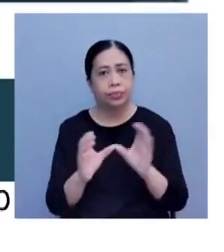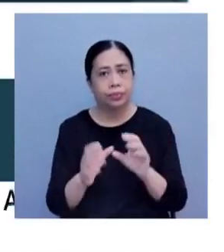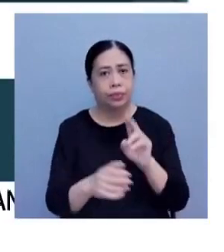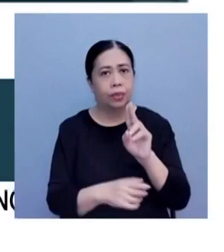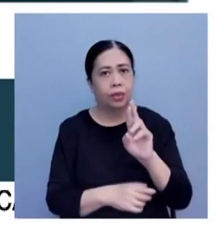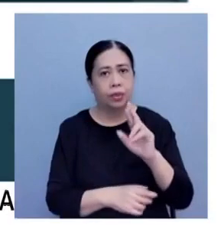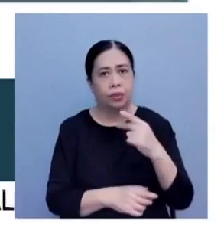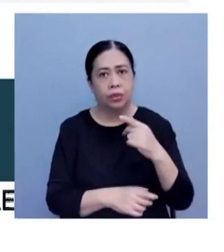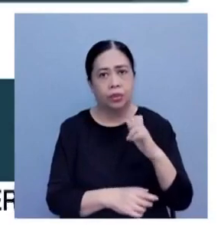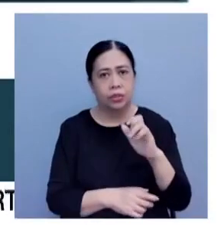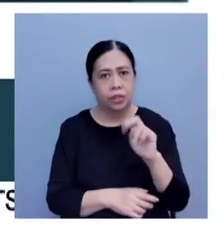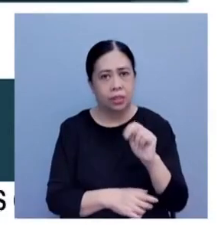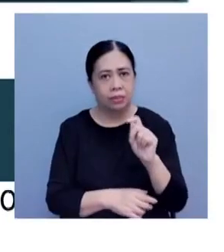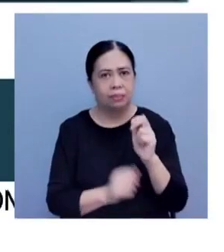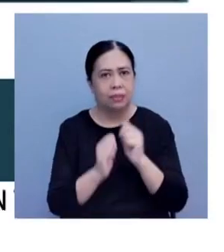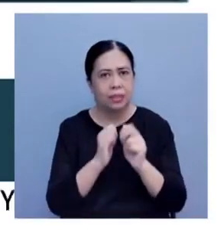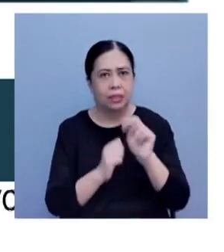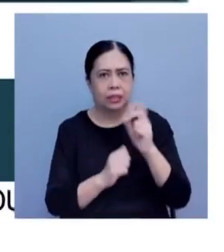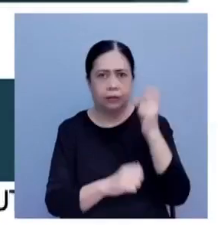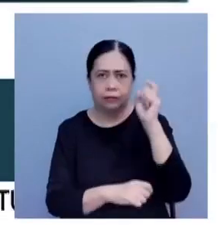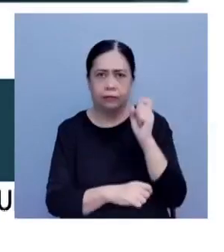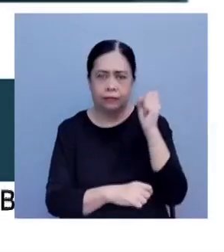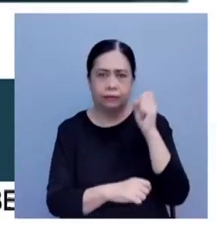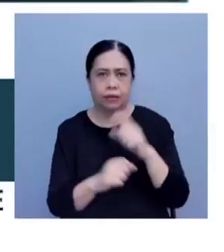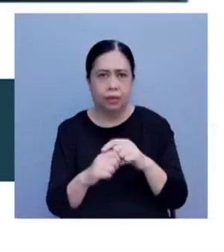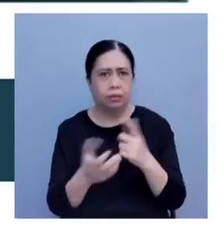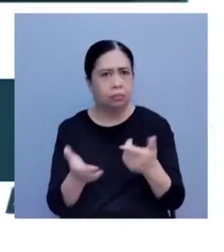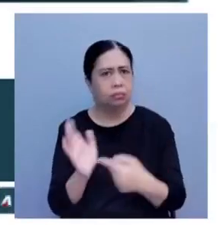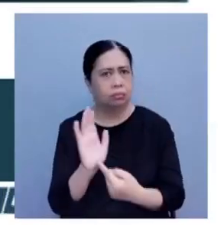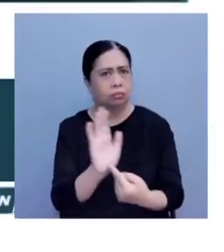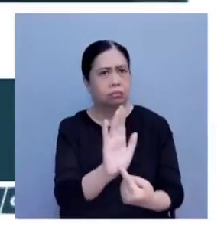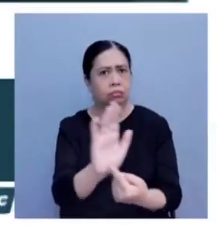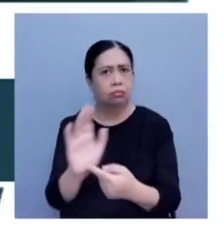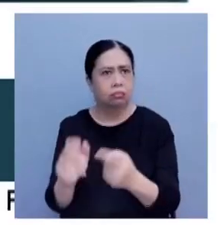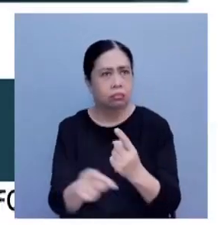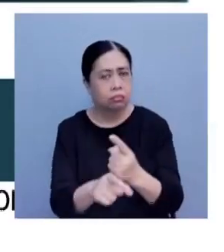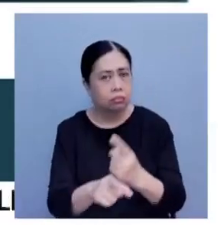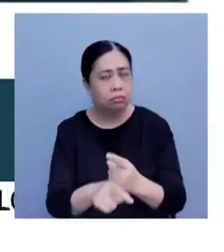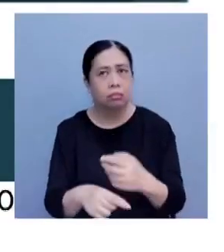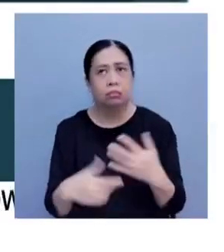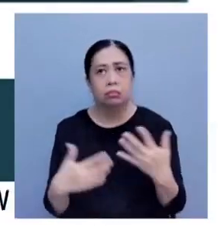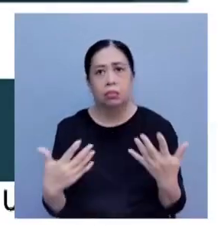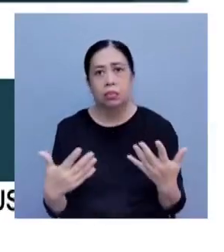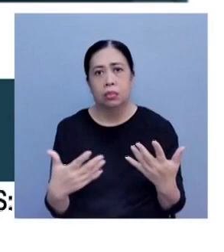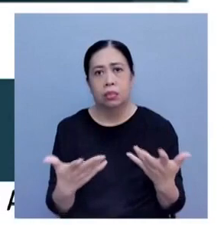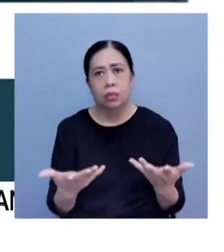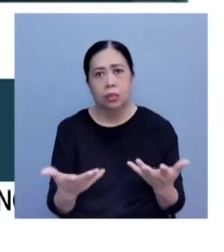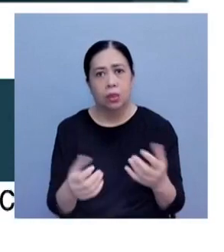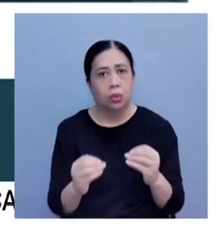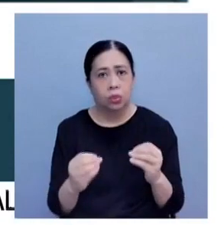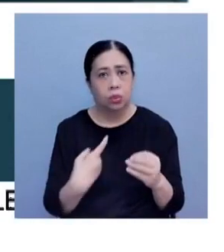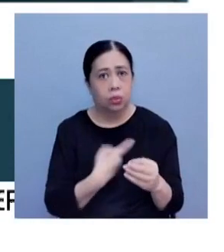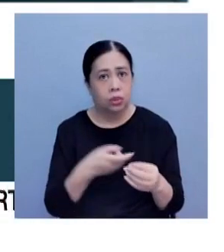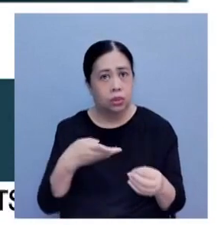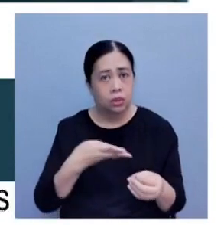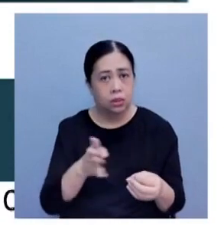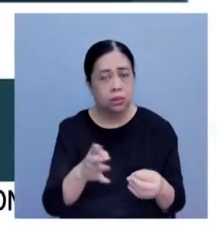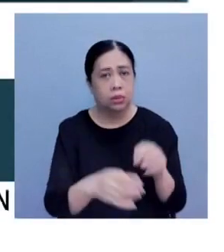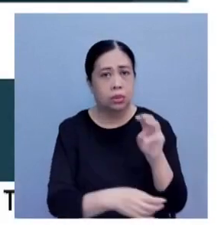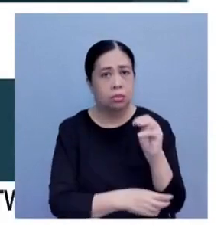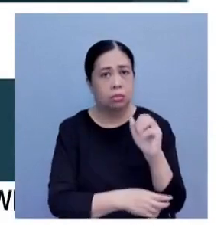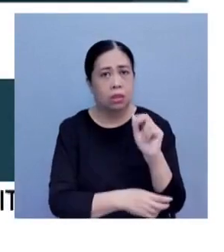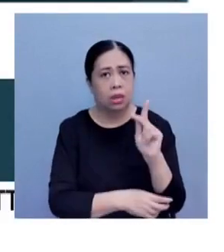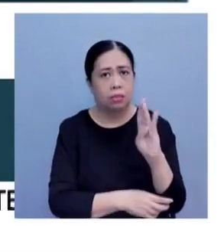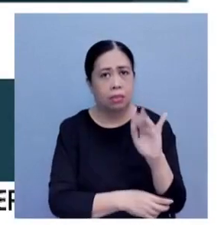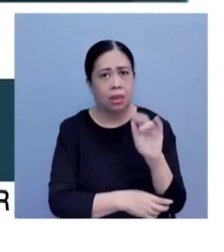urgent by the President. Everything was above board. But, you know, no offense meant to the Makabayan Bloc, but it